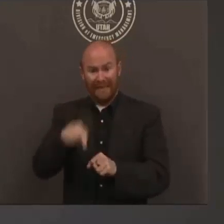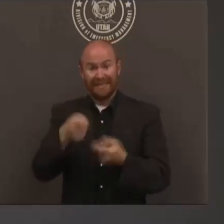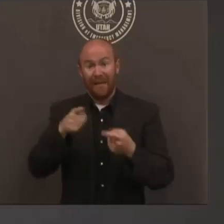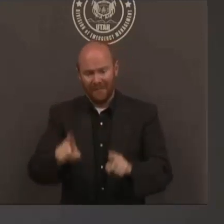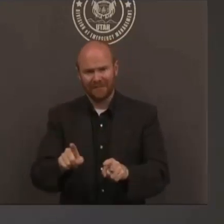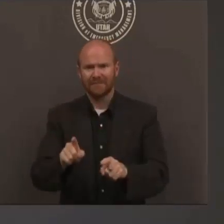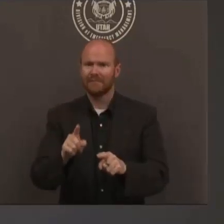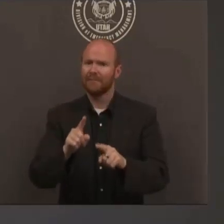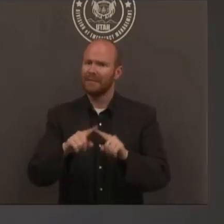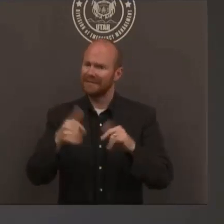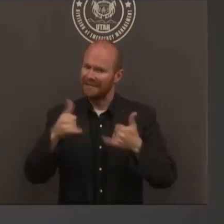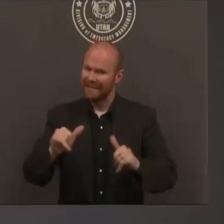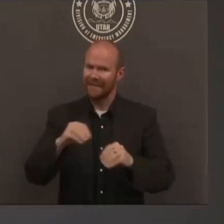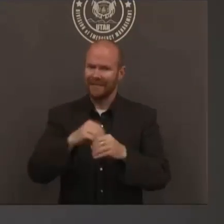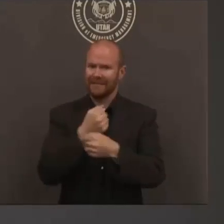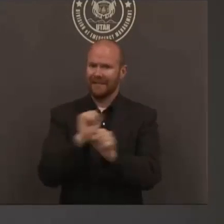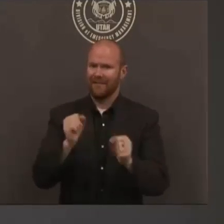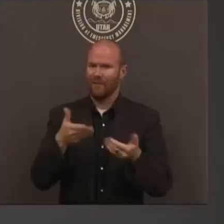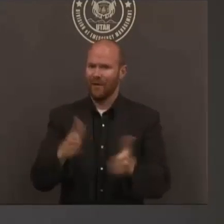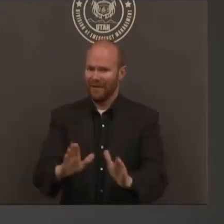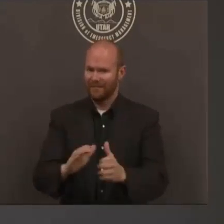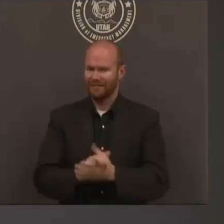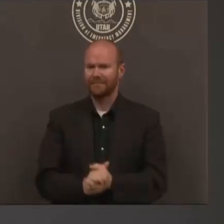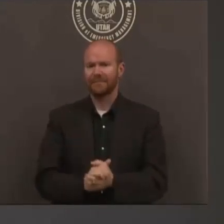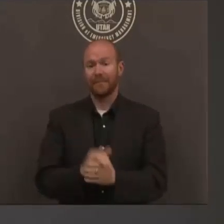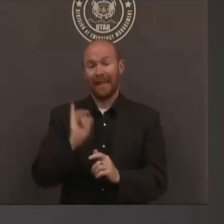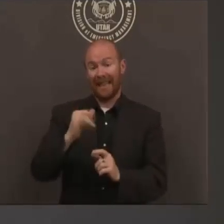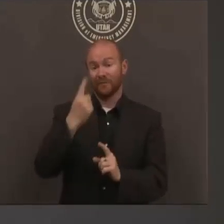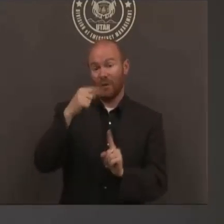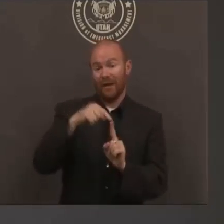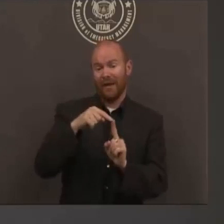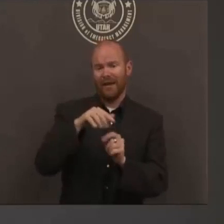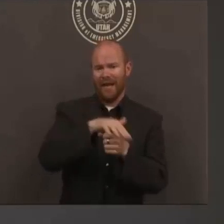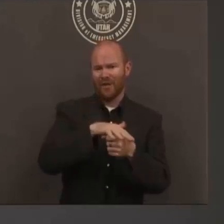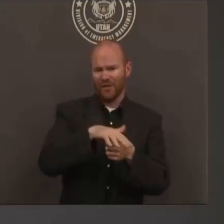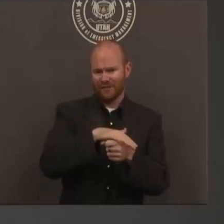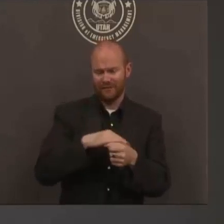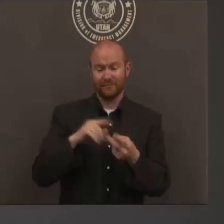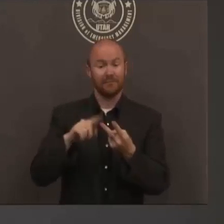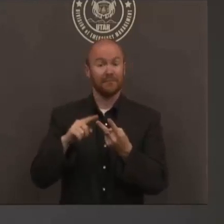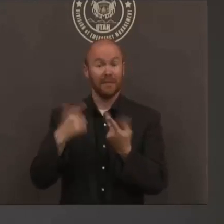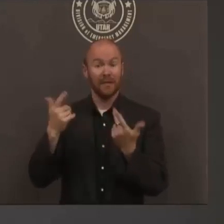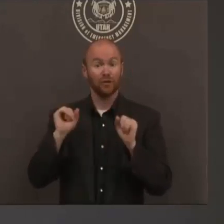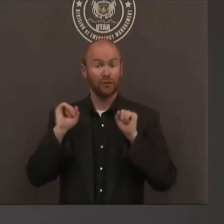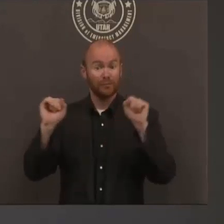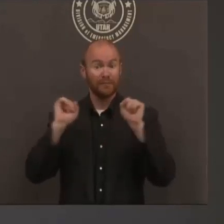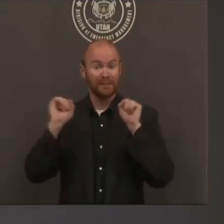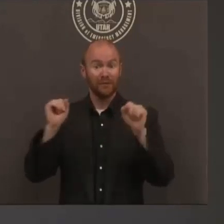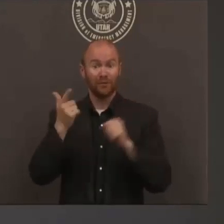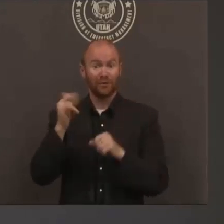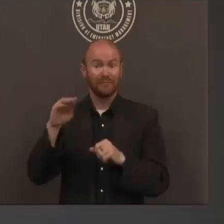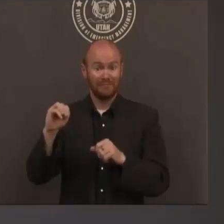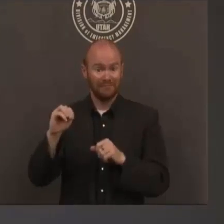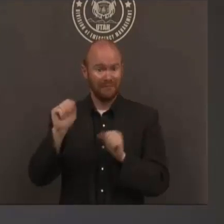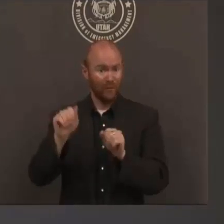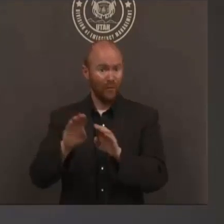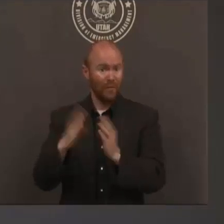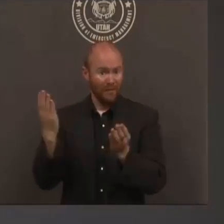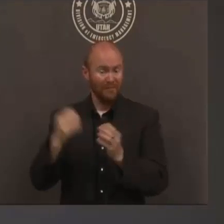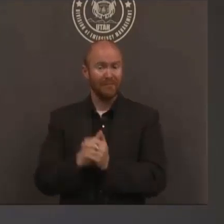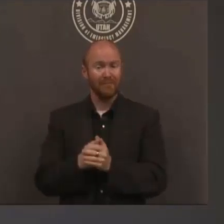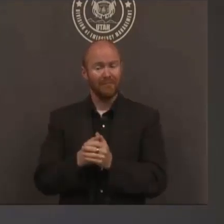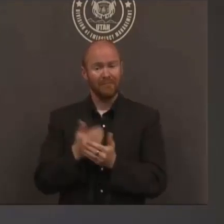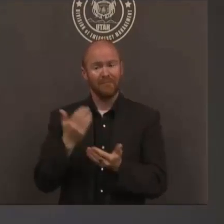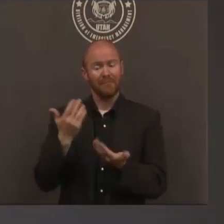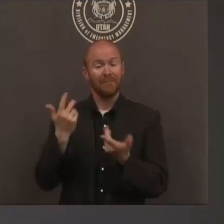opening up. But that, again, is just one area, but we'll have, gyms, we mentioned will be opening up. We have